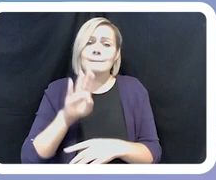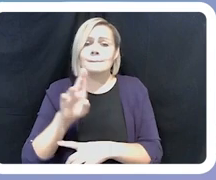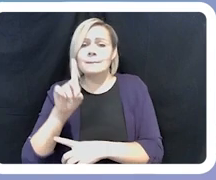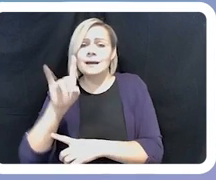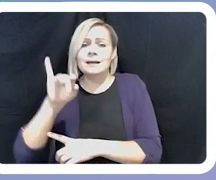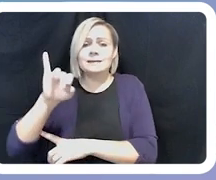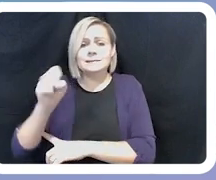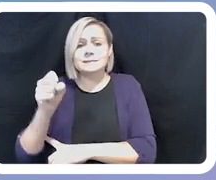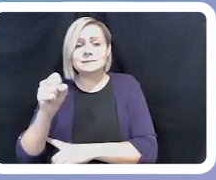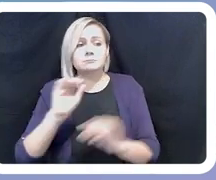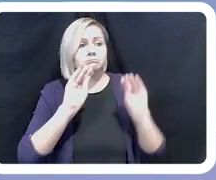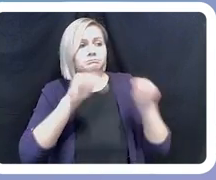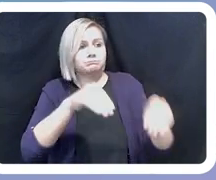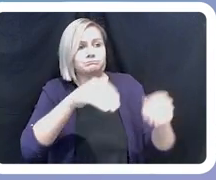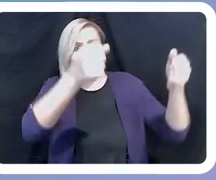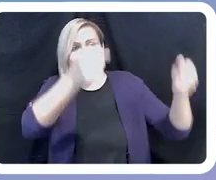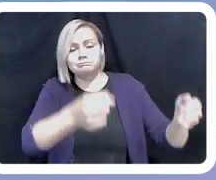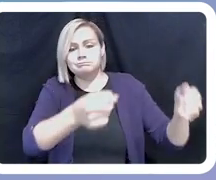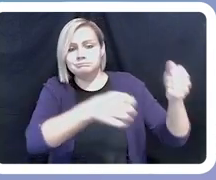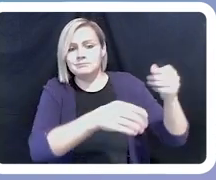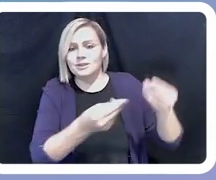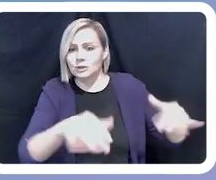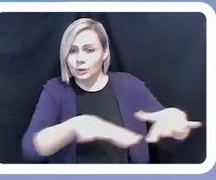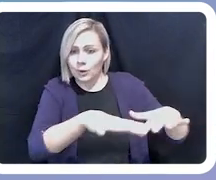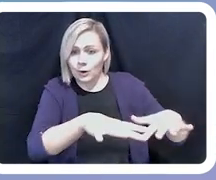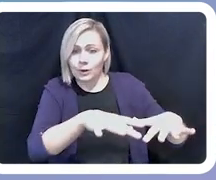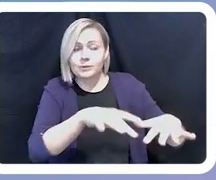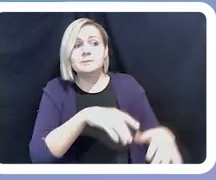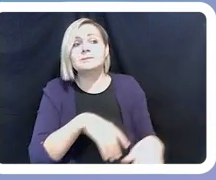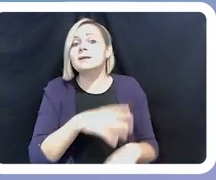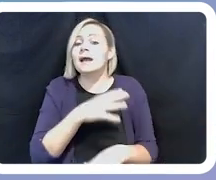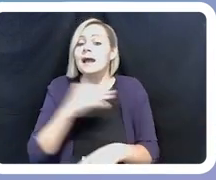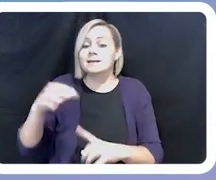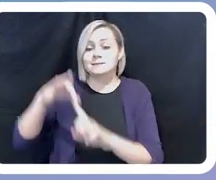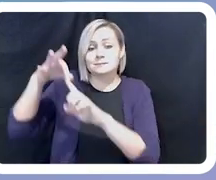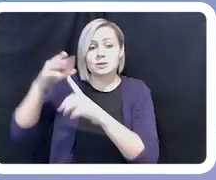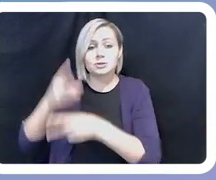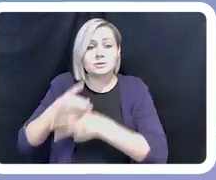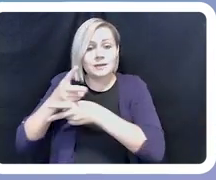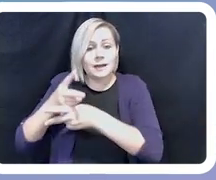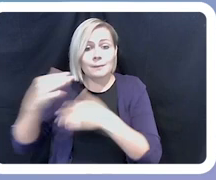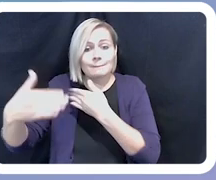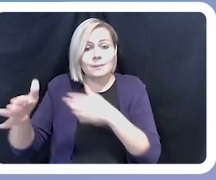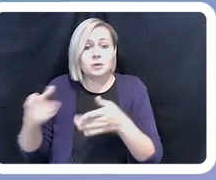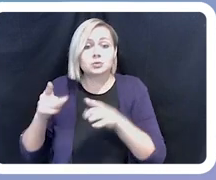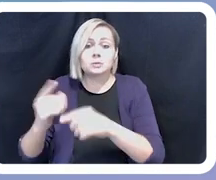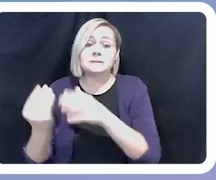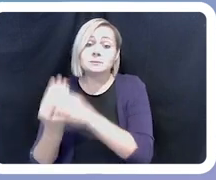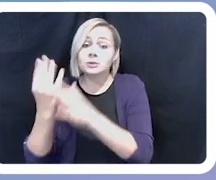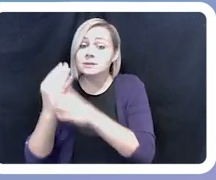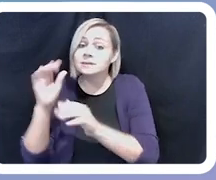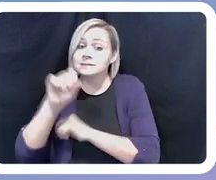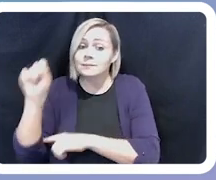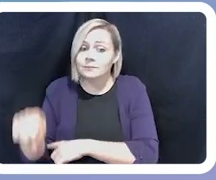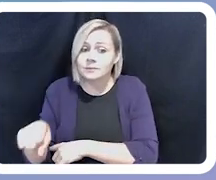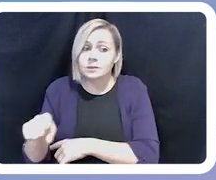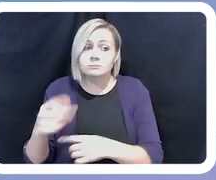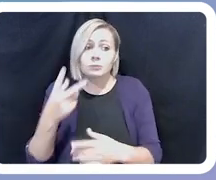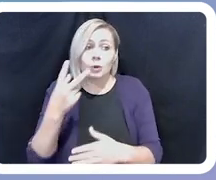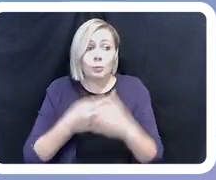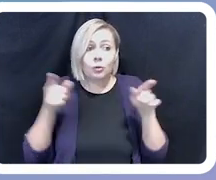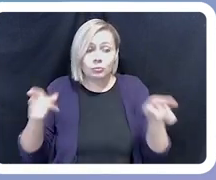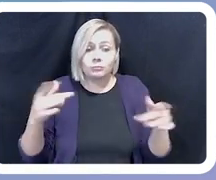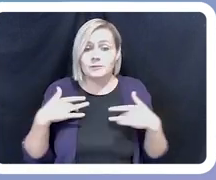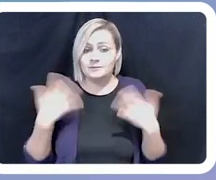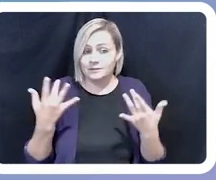placed them into their yards. By doing this sign drop-off and a special care package during their spring semester, the